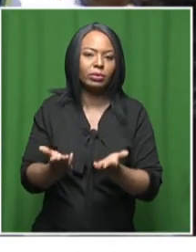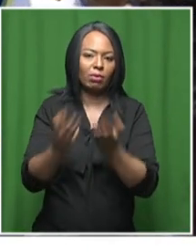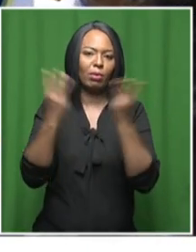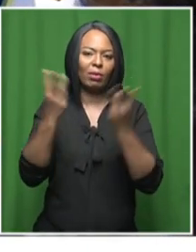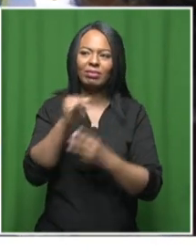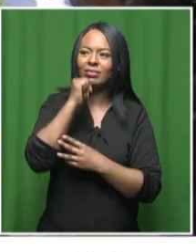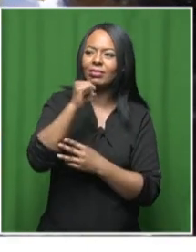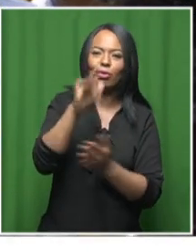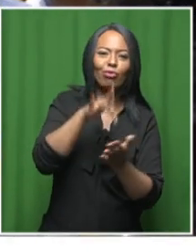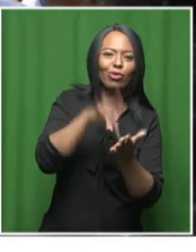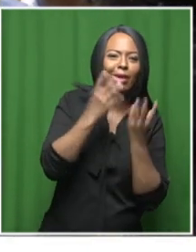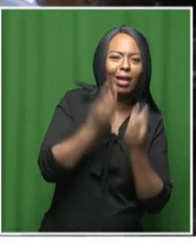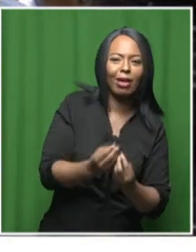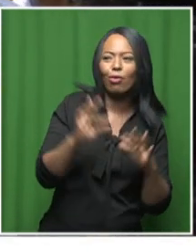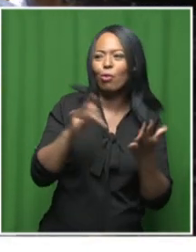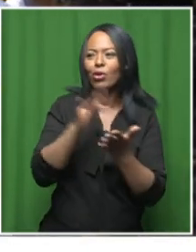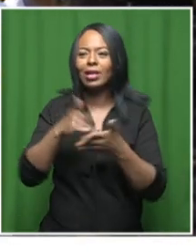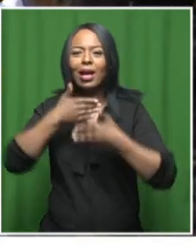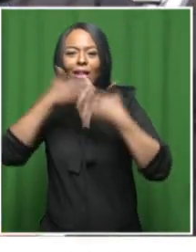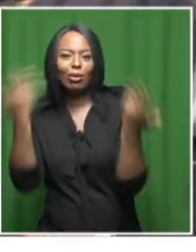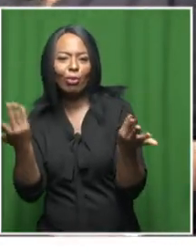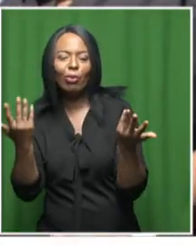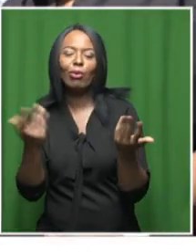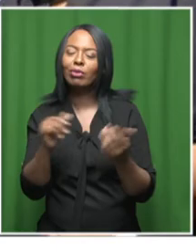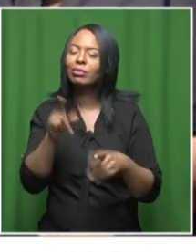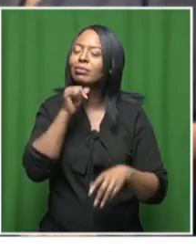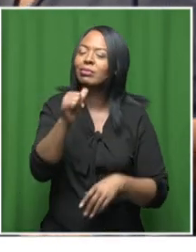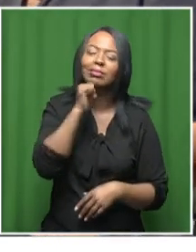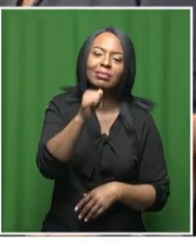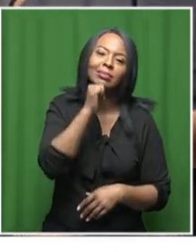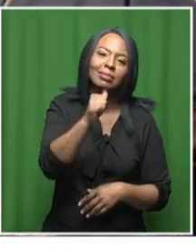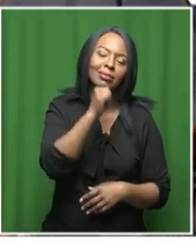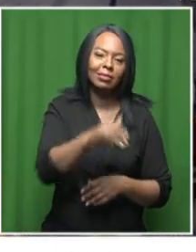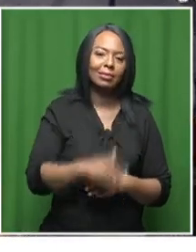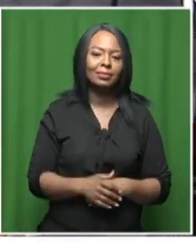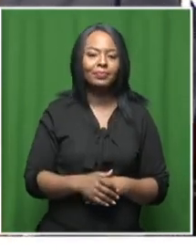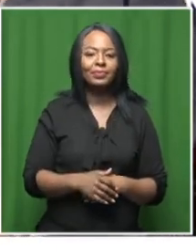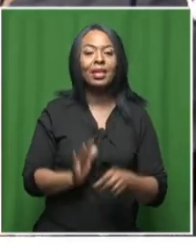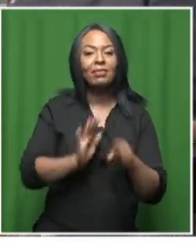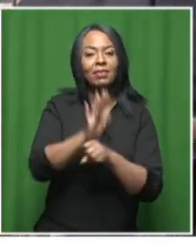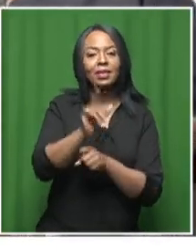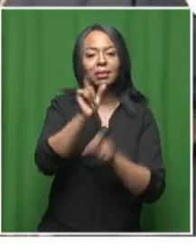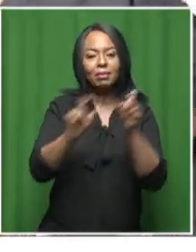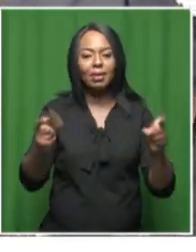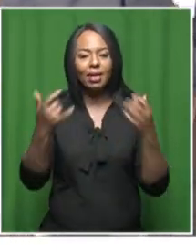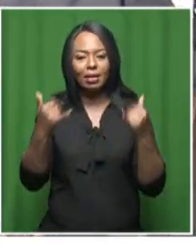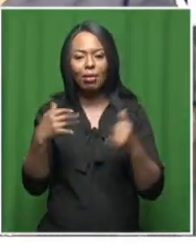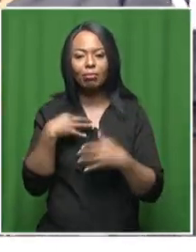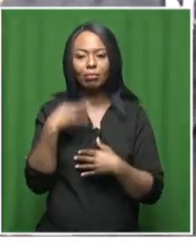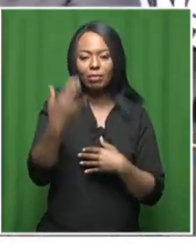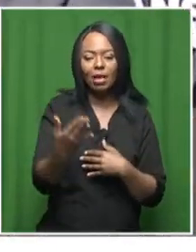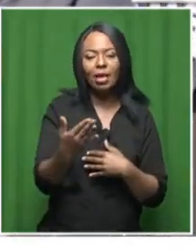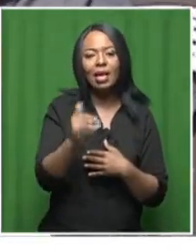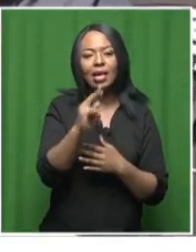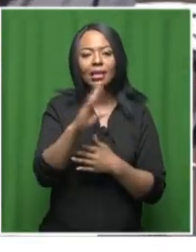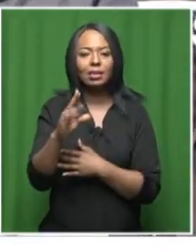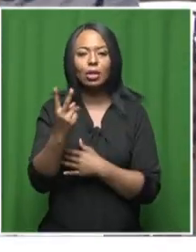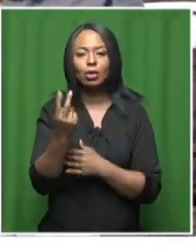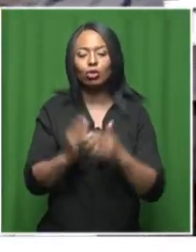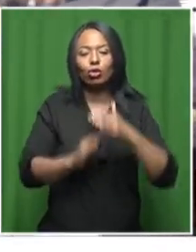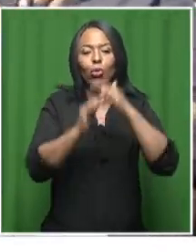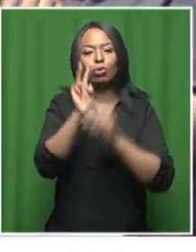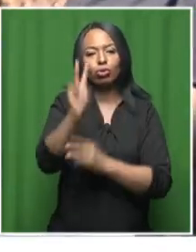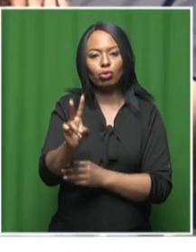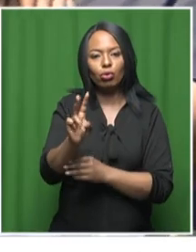a position or I'm not in a position. Currently, 15 candidates are vying for the ANC's top two positions,